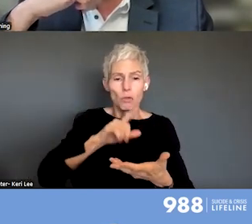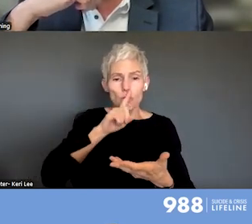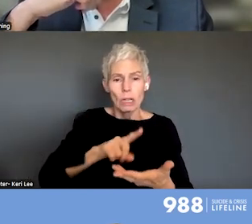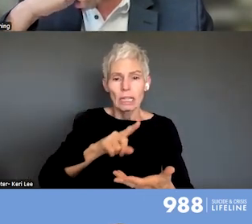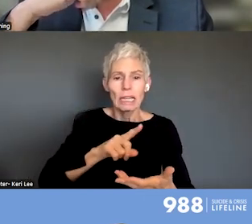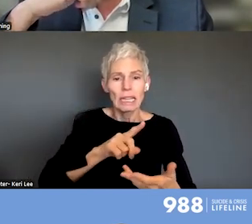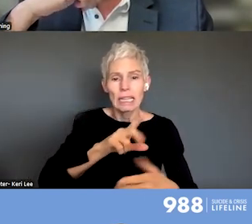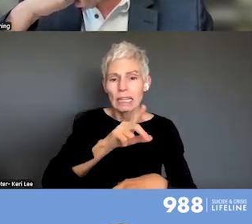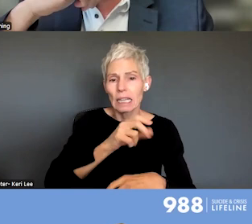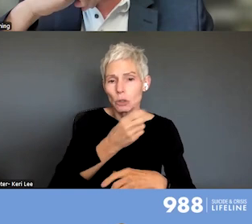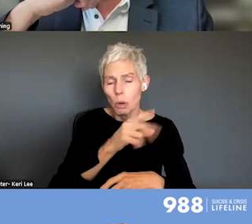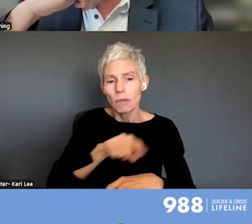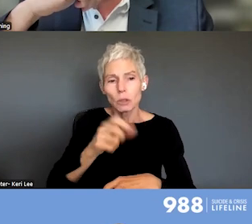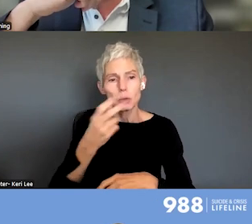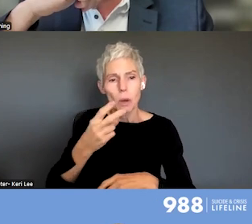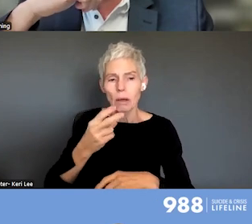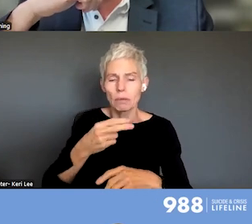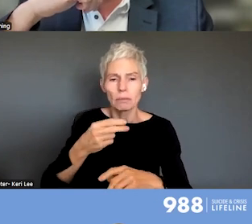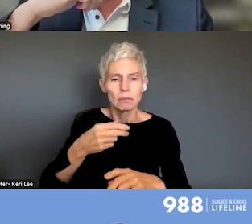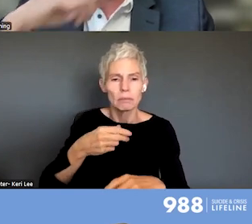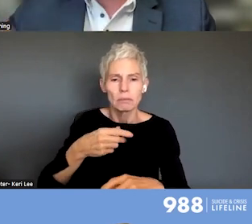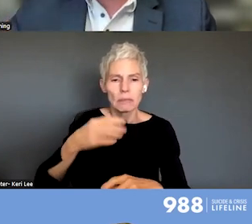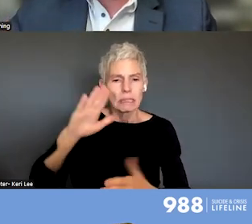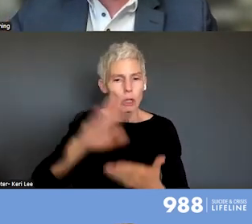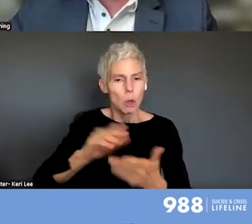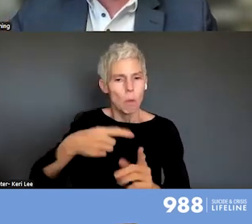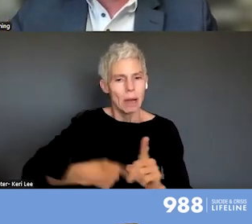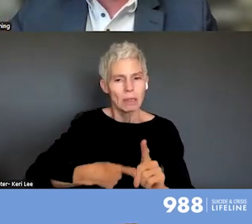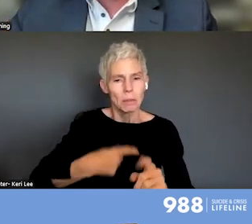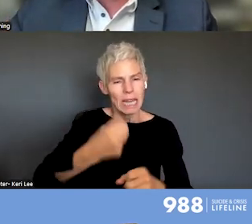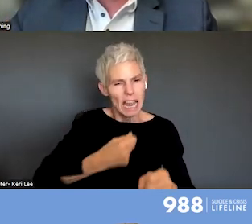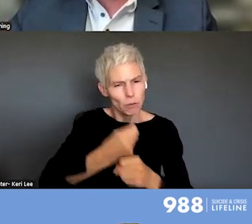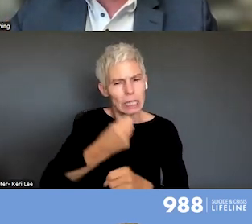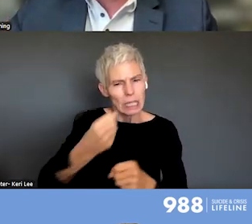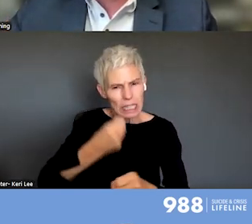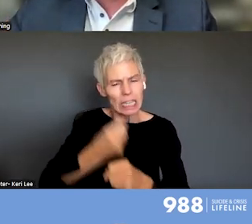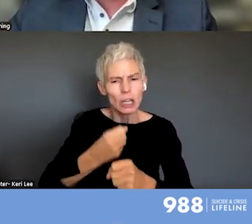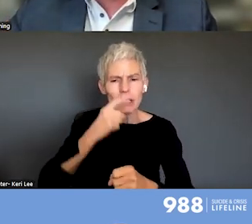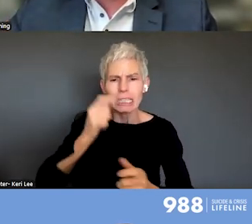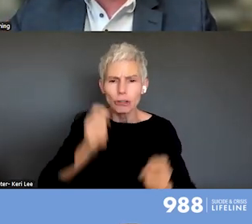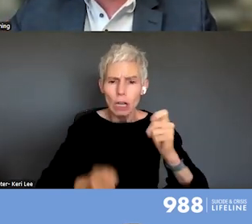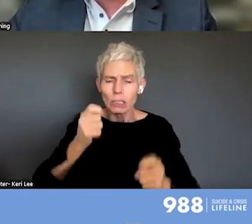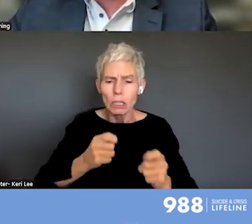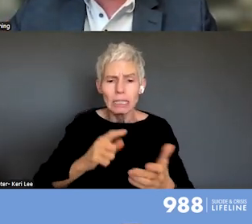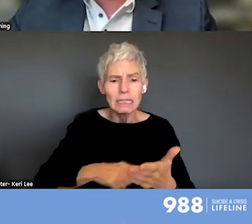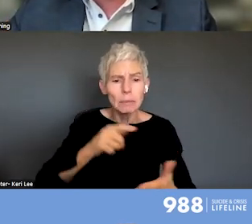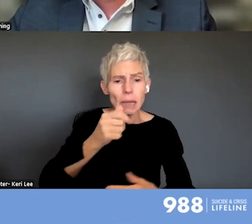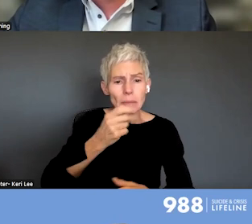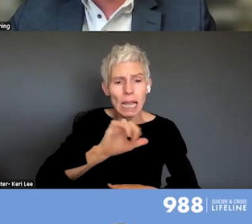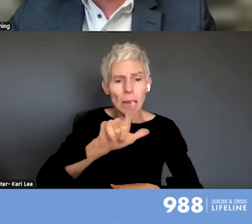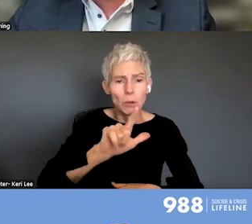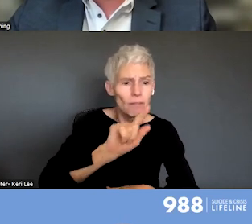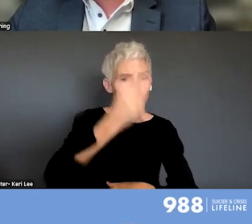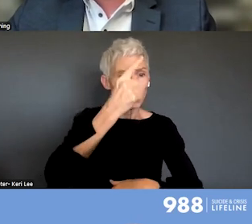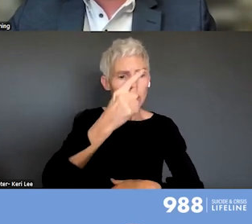month. But yeah, you notice if you look year to year, it does kind of bounce around. Sometimes you might see April as number 1. Sometimes you might see July.